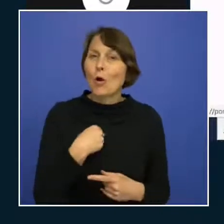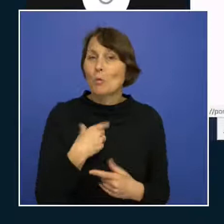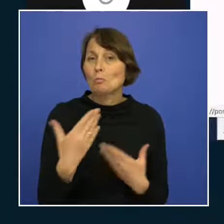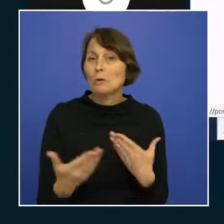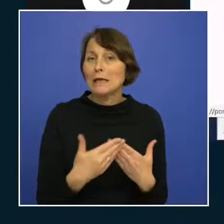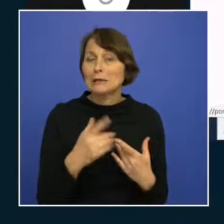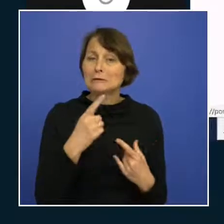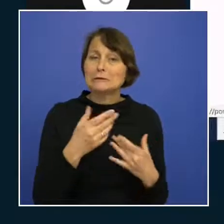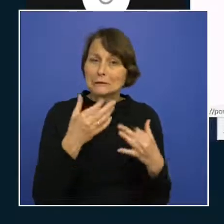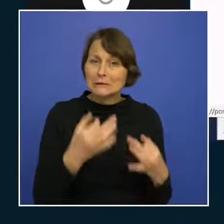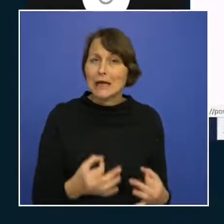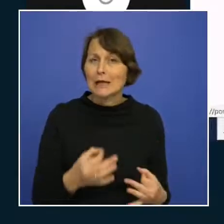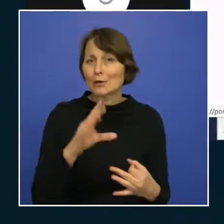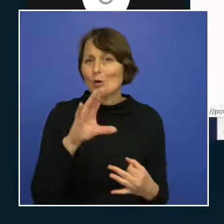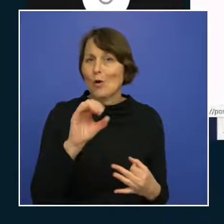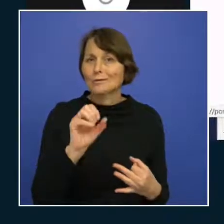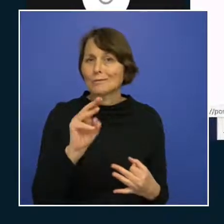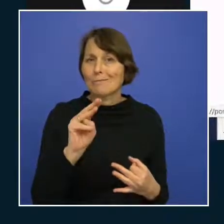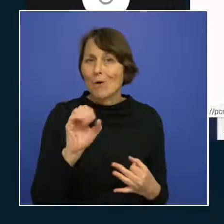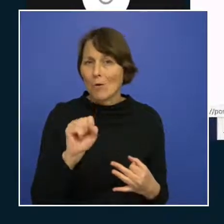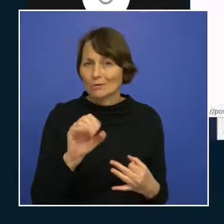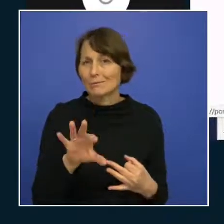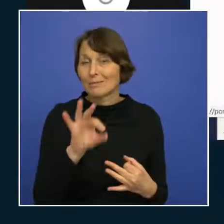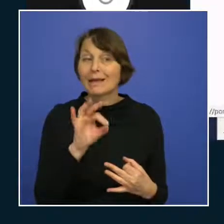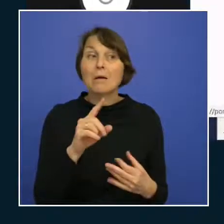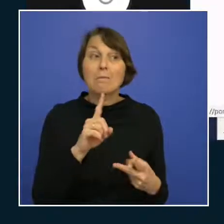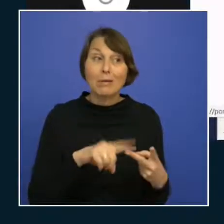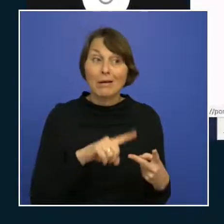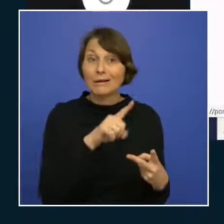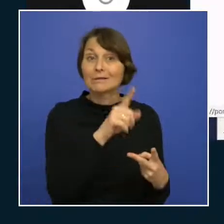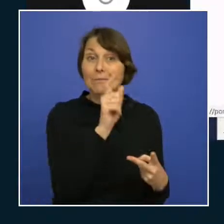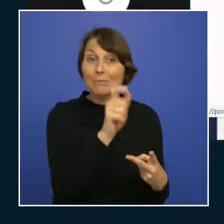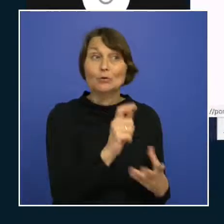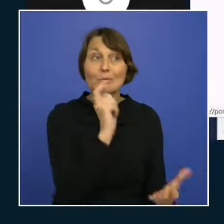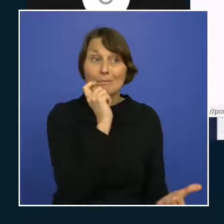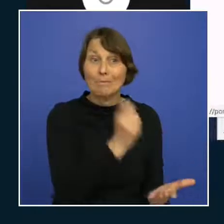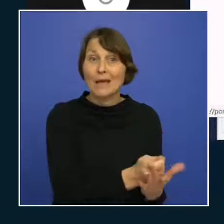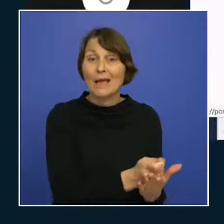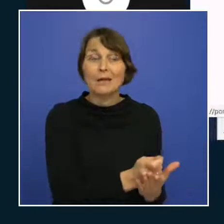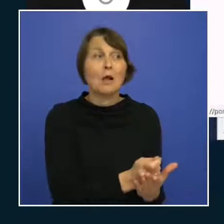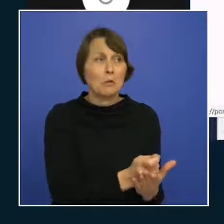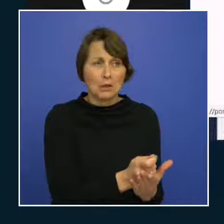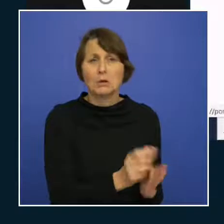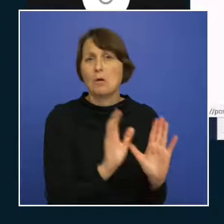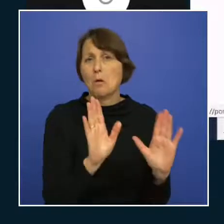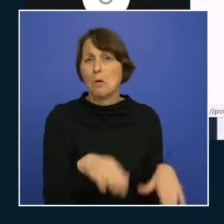needed and the cost that we were going to pay, it was actually a no-brainer for us.